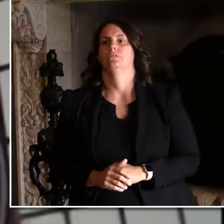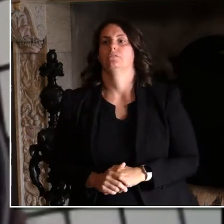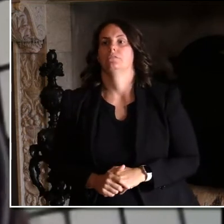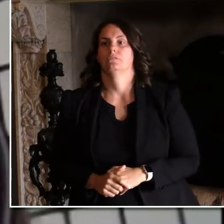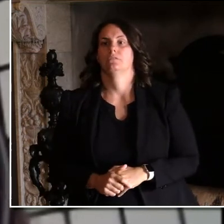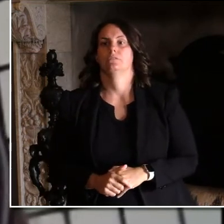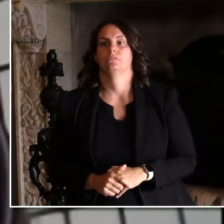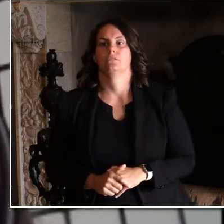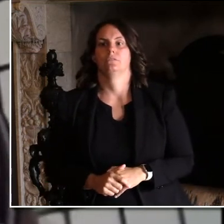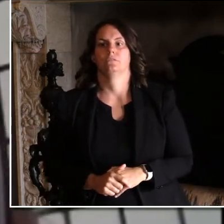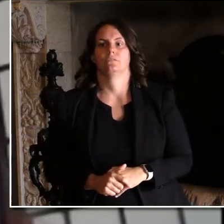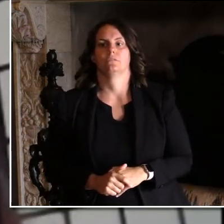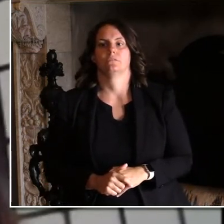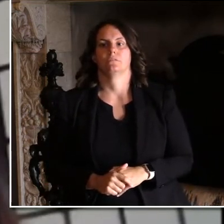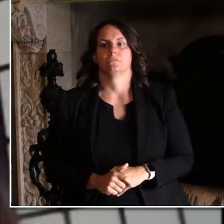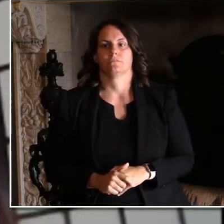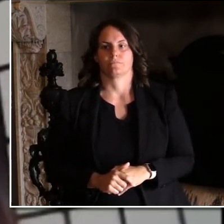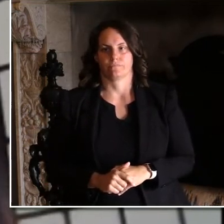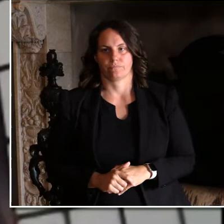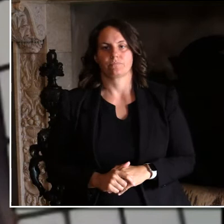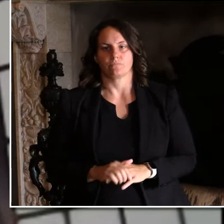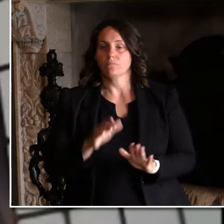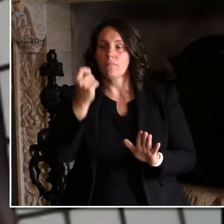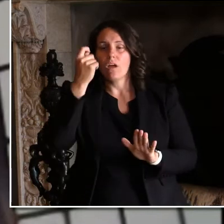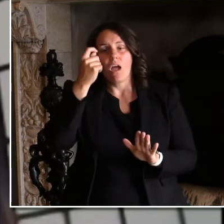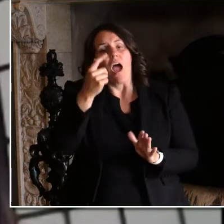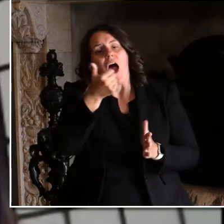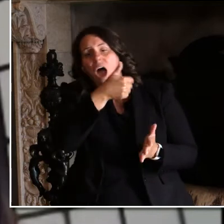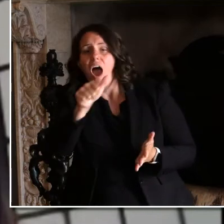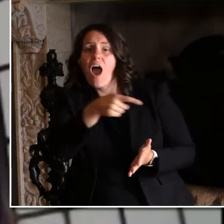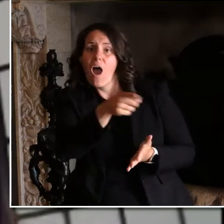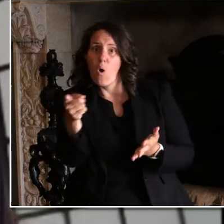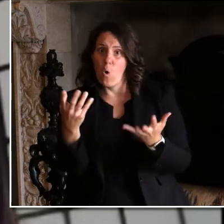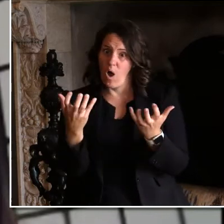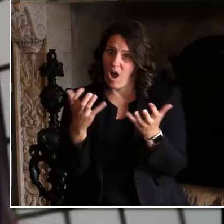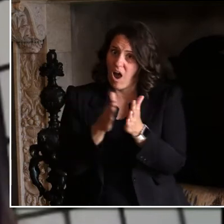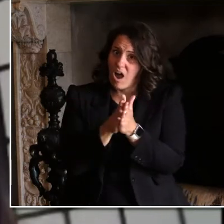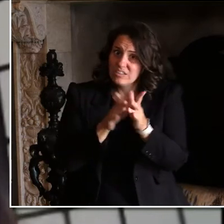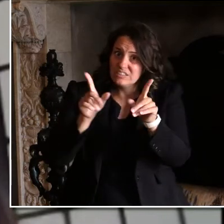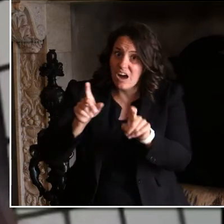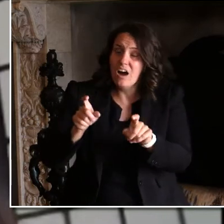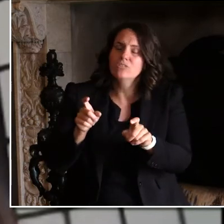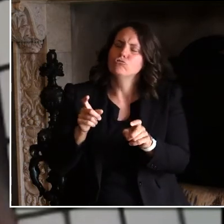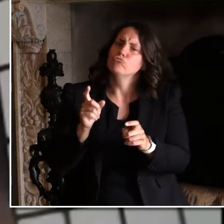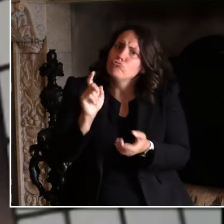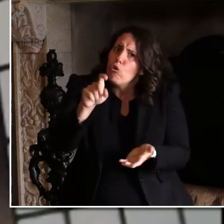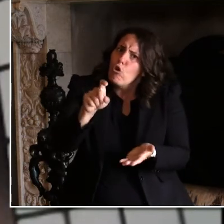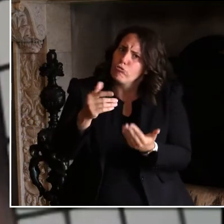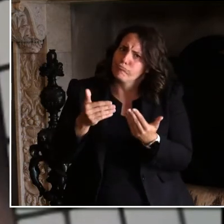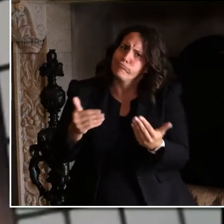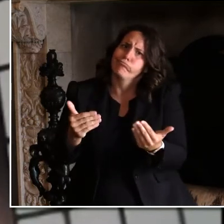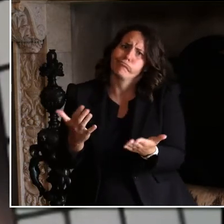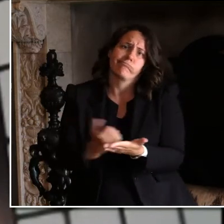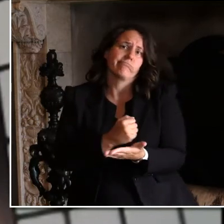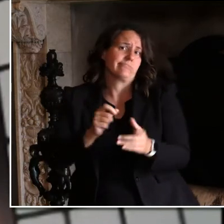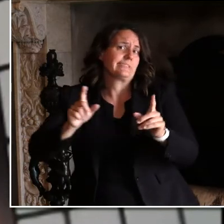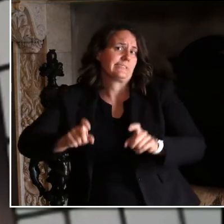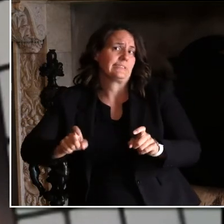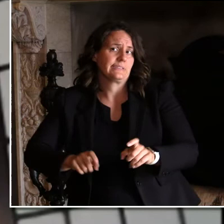have direct exposures, to individuals who have tested